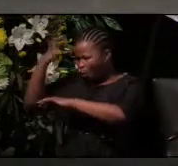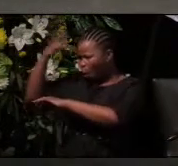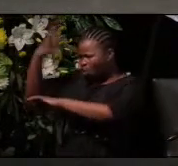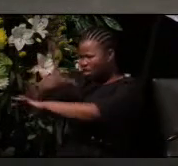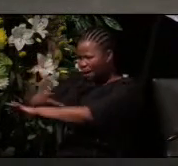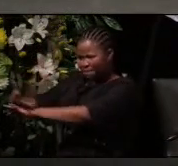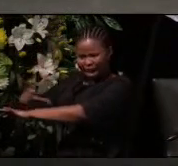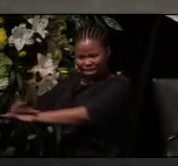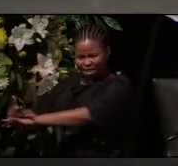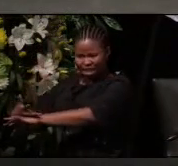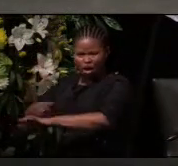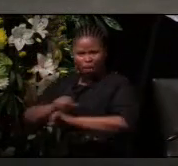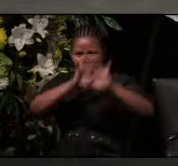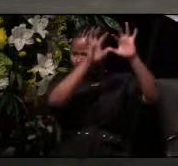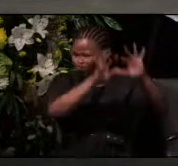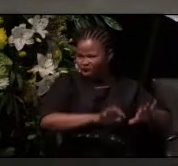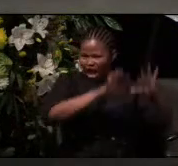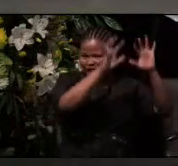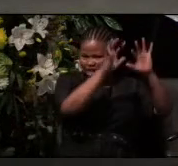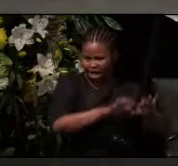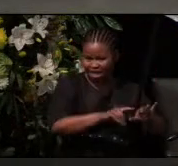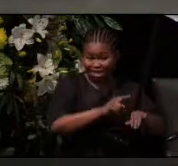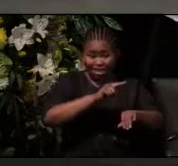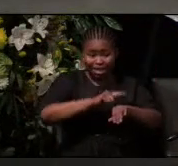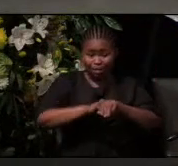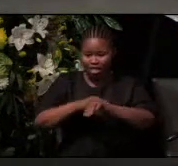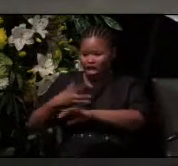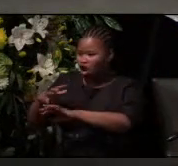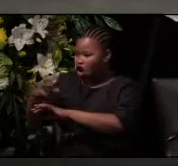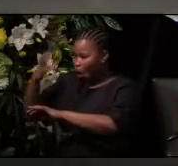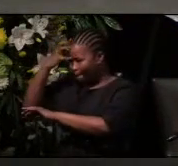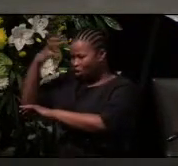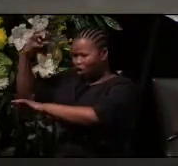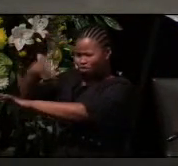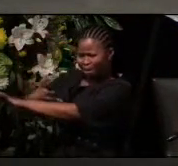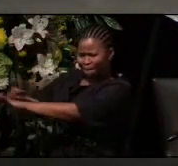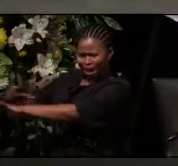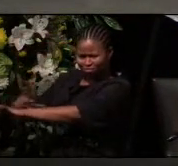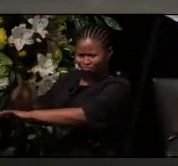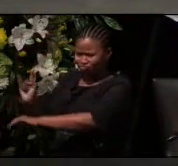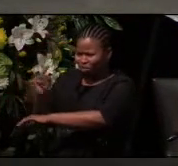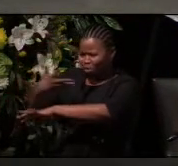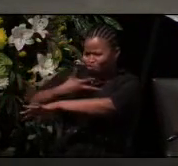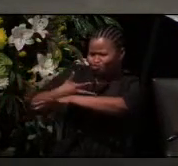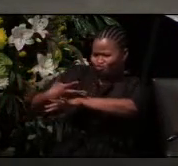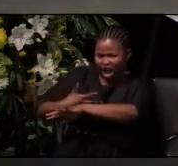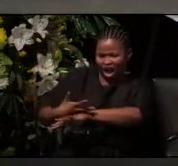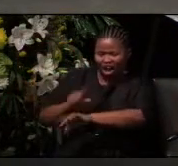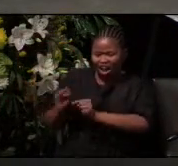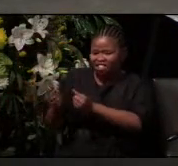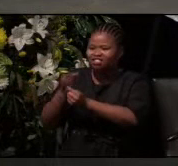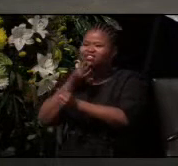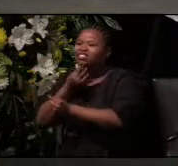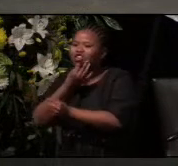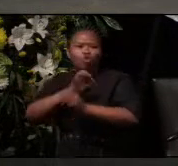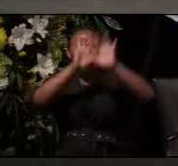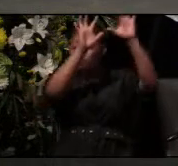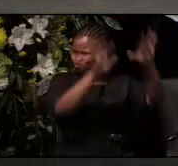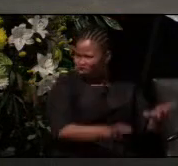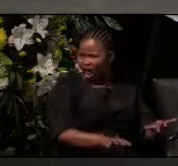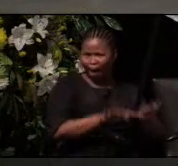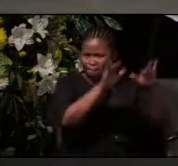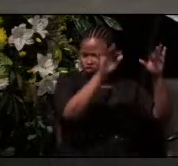and polar does not reign when it's not a royal blood that calls bull so I can't say